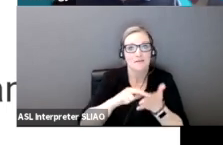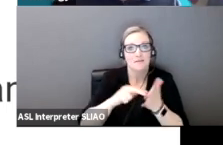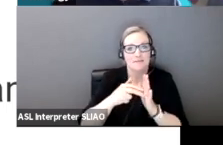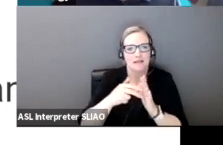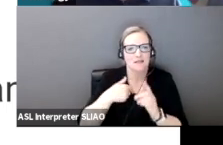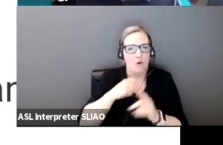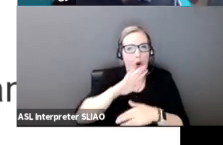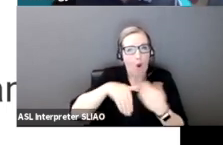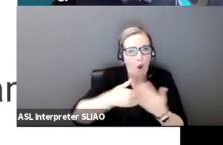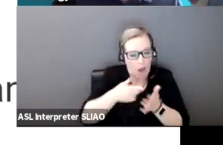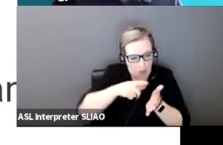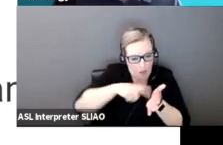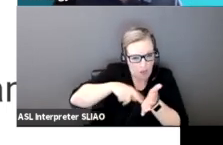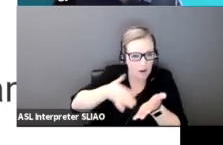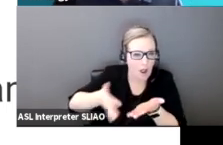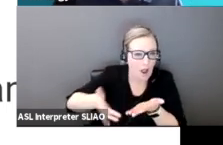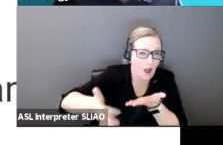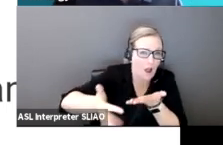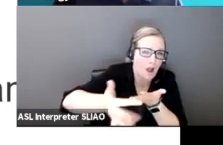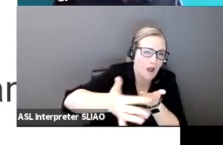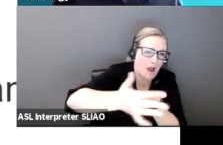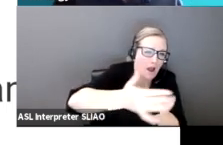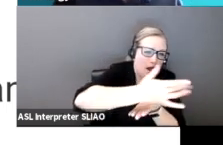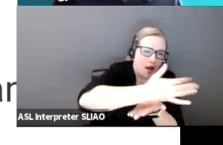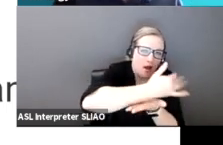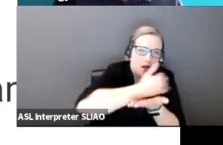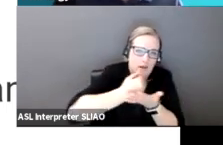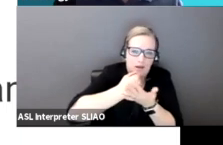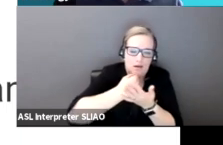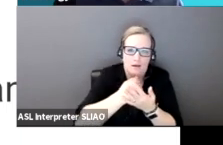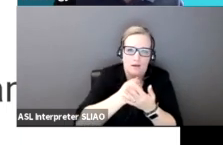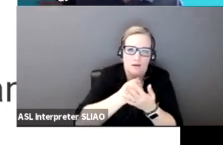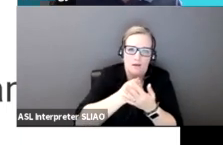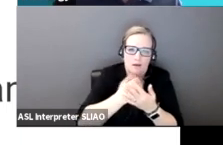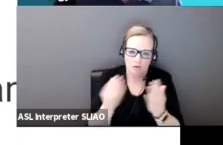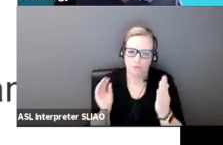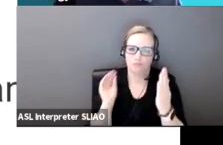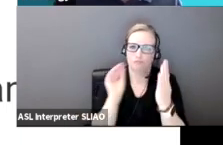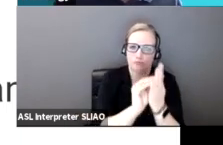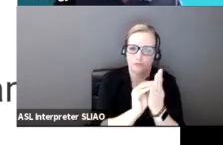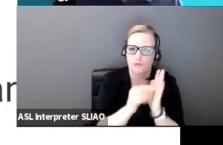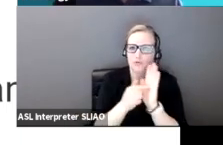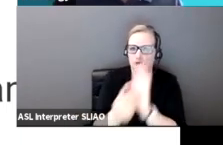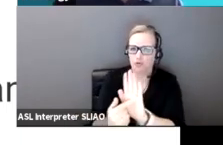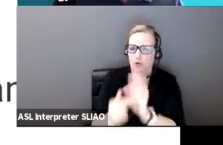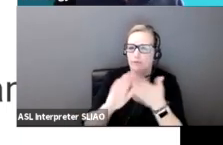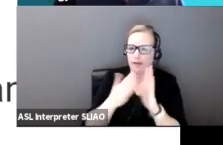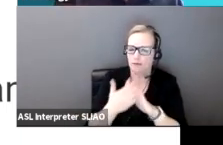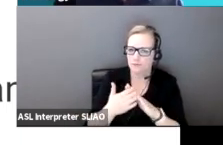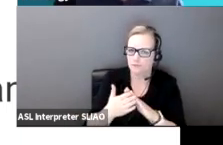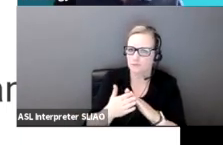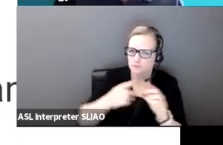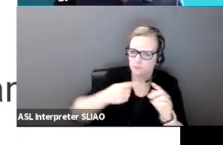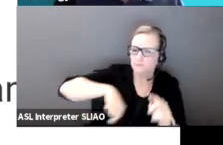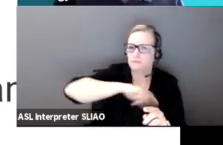the description and supported by the description, which you are claiming a monopoly on. You're saying,